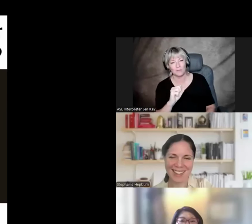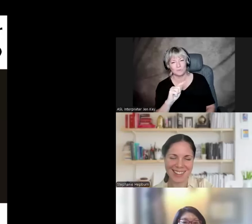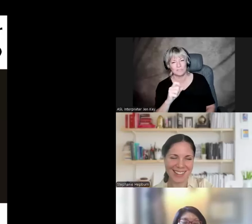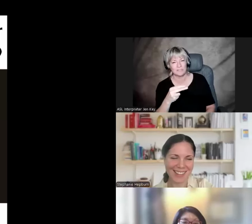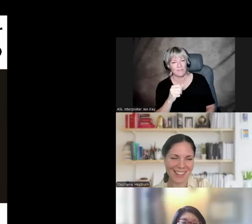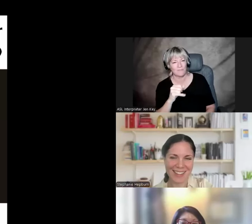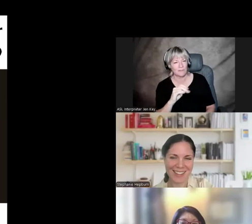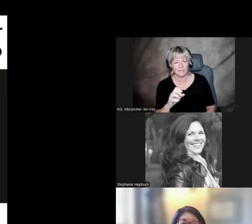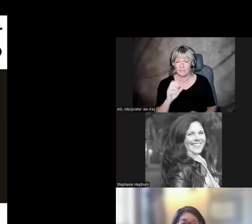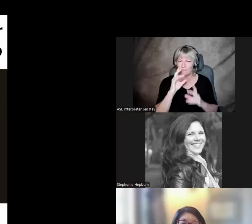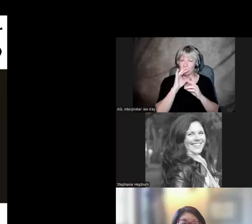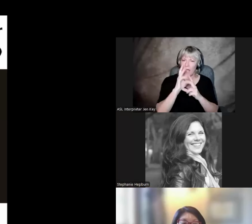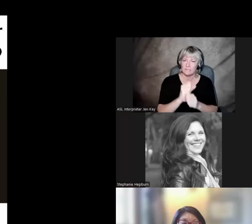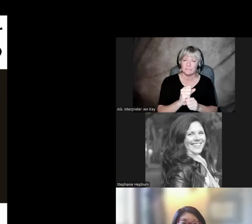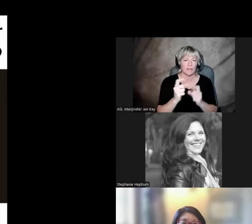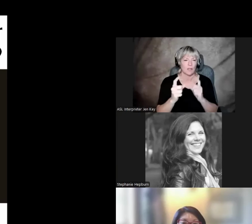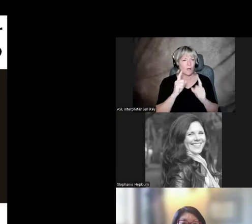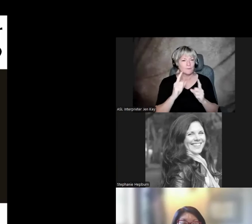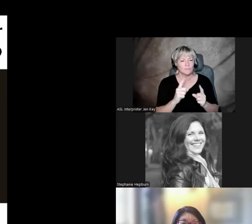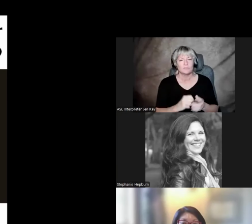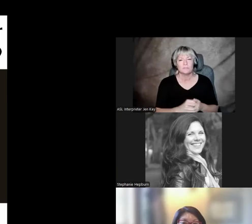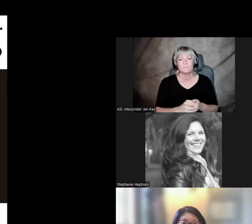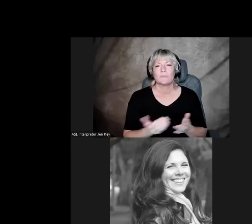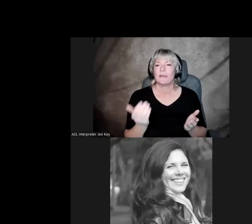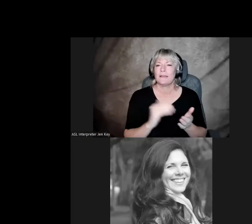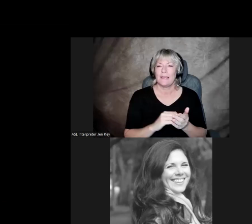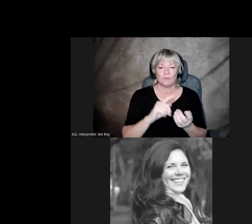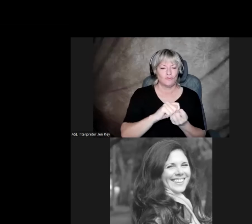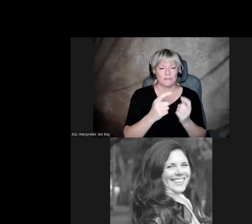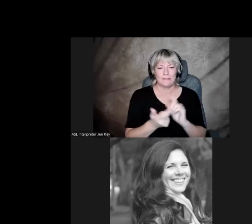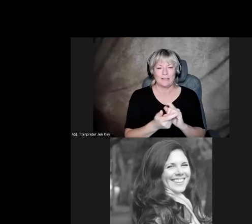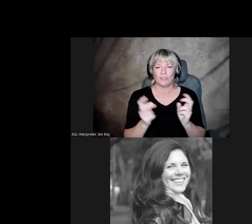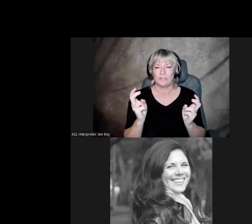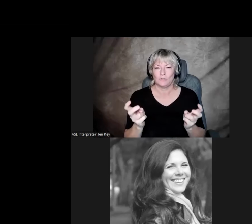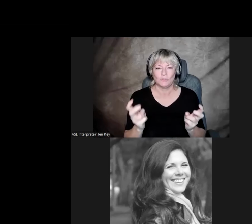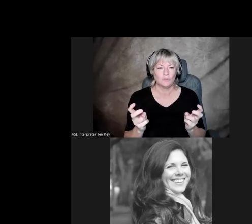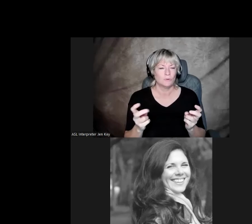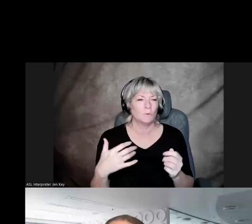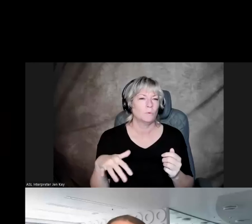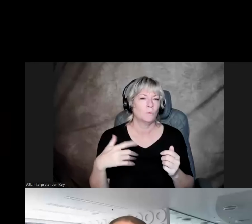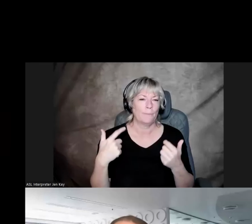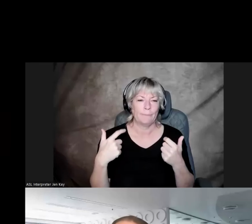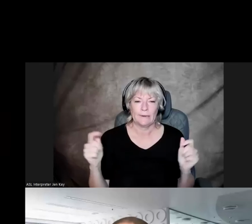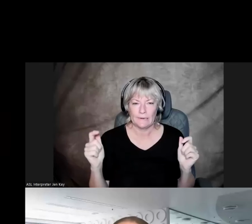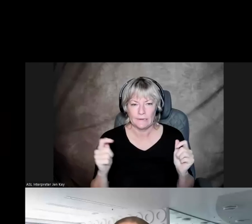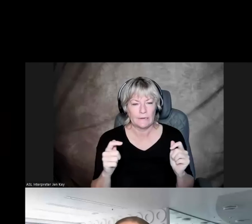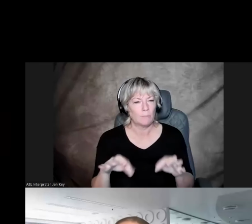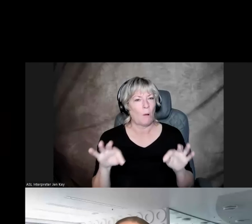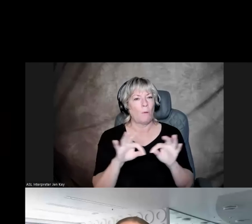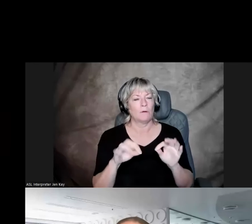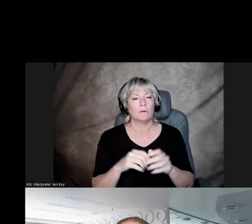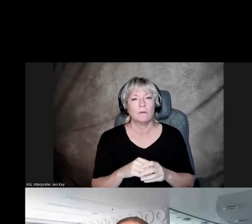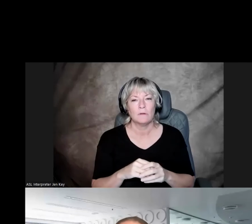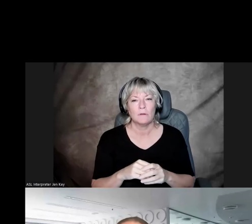fascinating conversation. And again, that translation issue is so huge, and there's